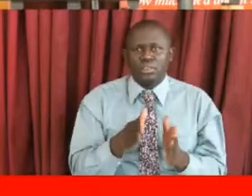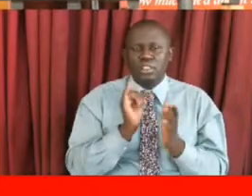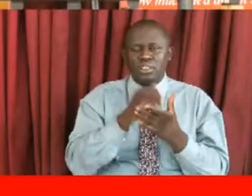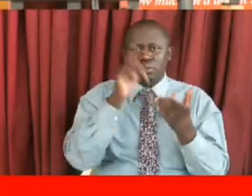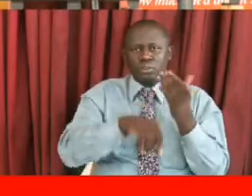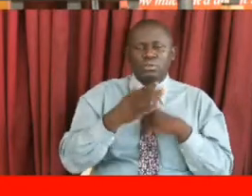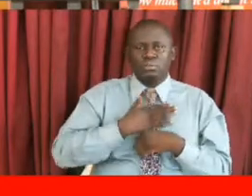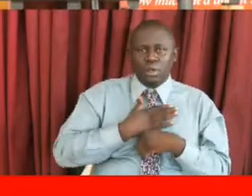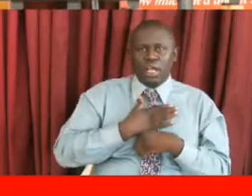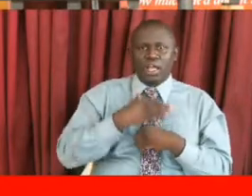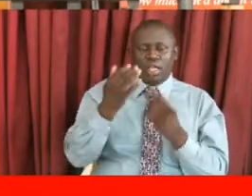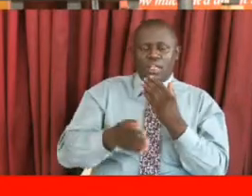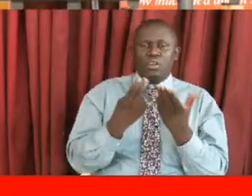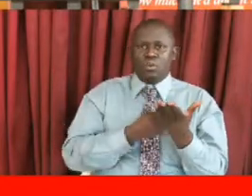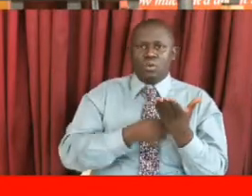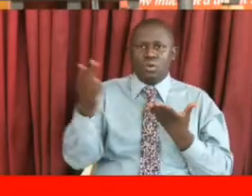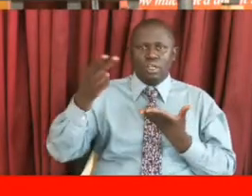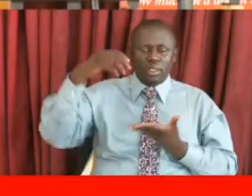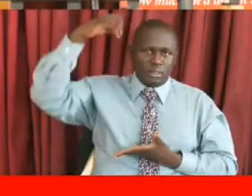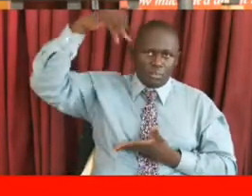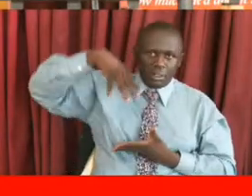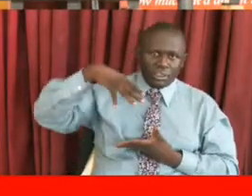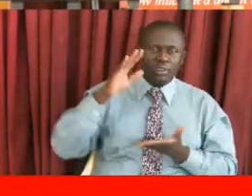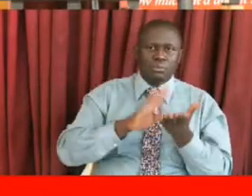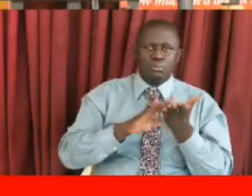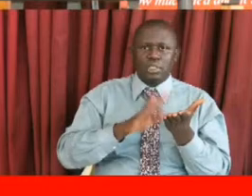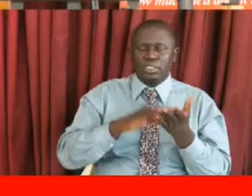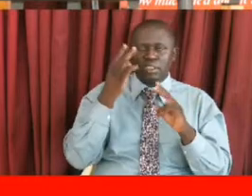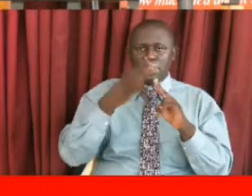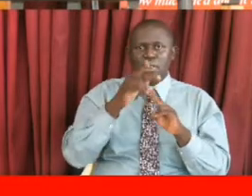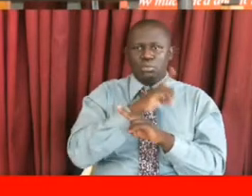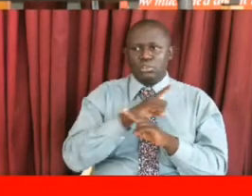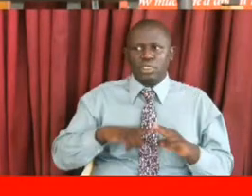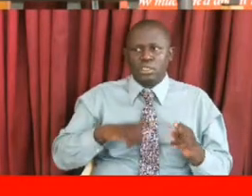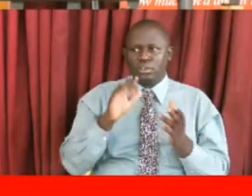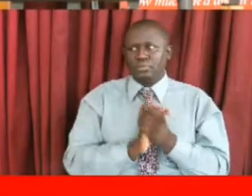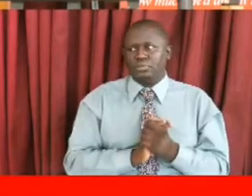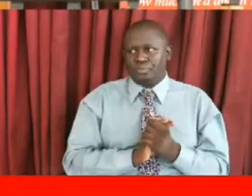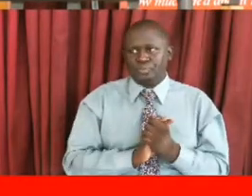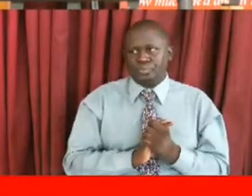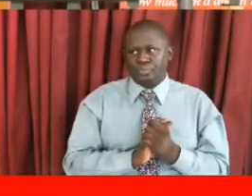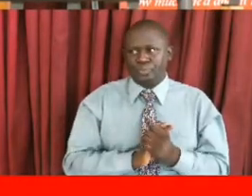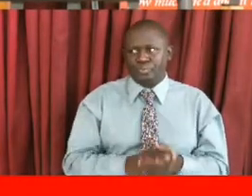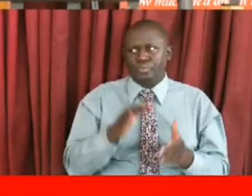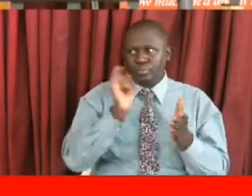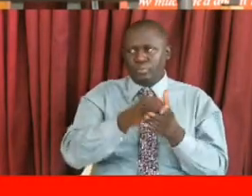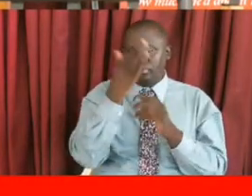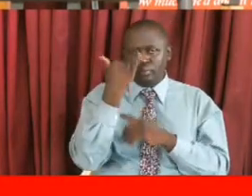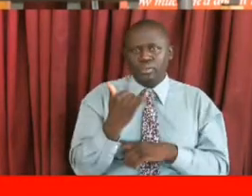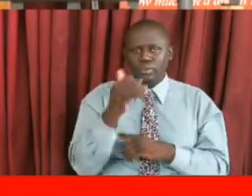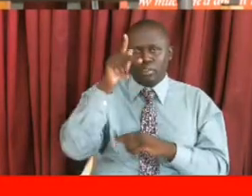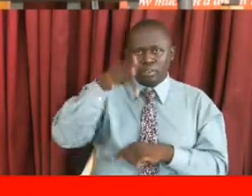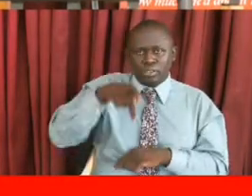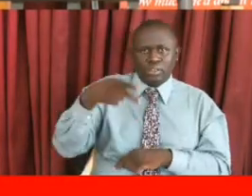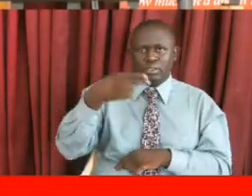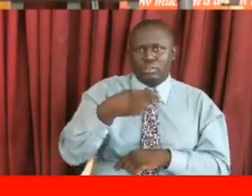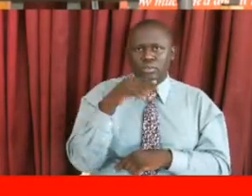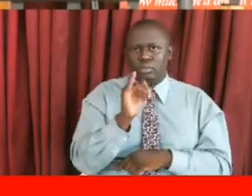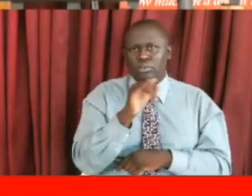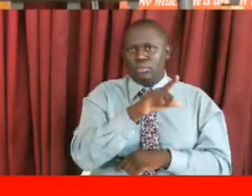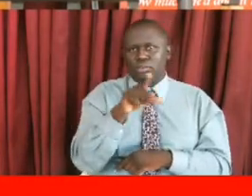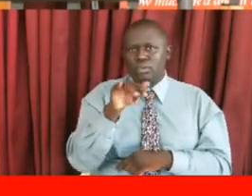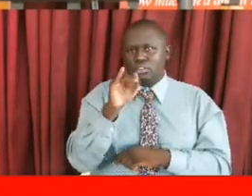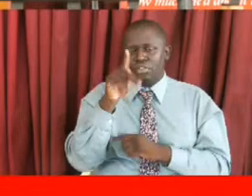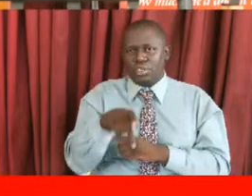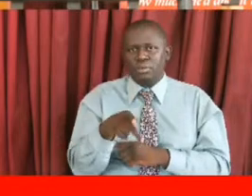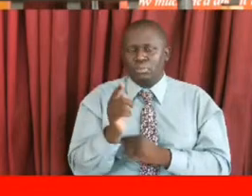divine presence praise the name of the Lord that is why Philip come to Jesus and said